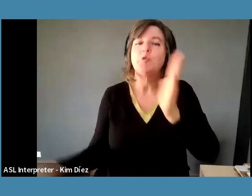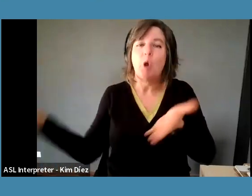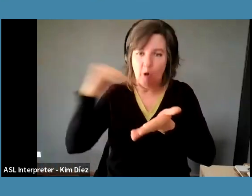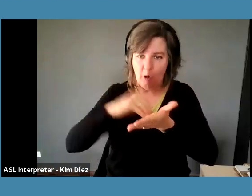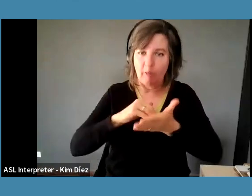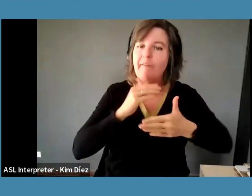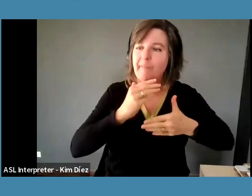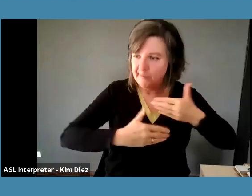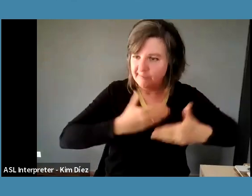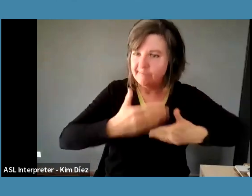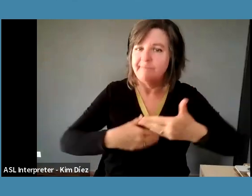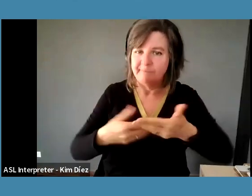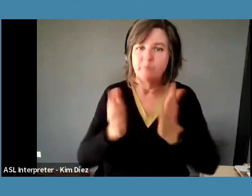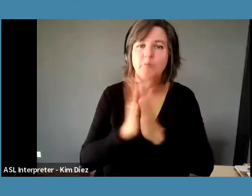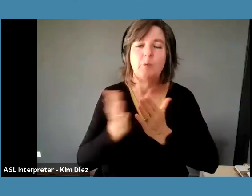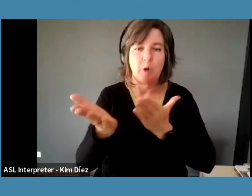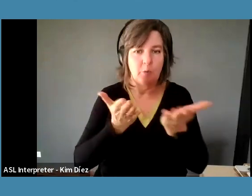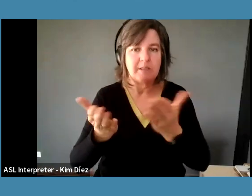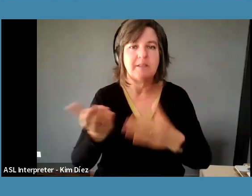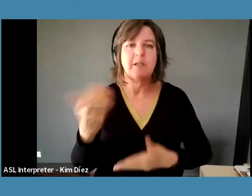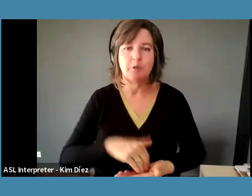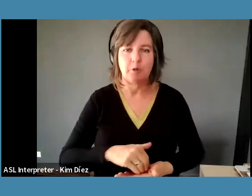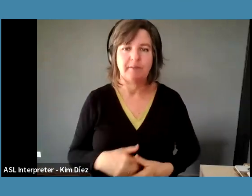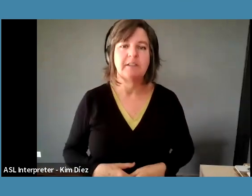process, requesting services anew.